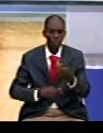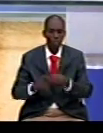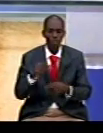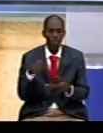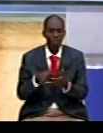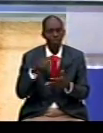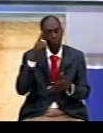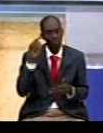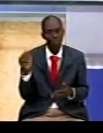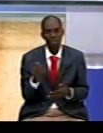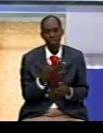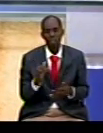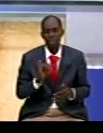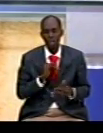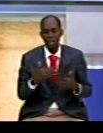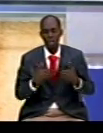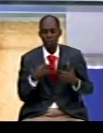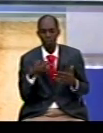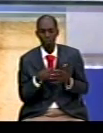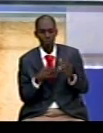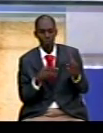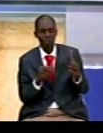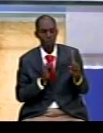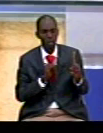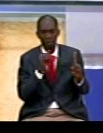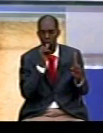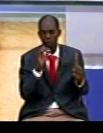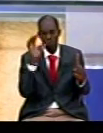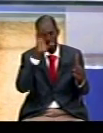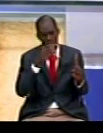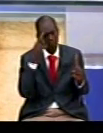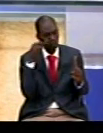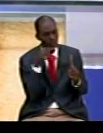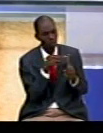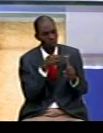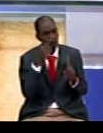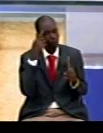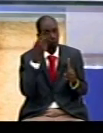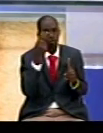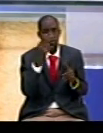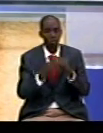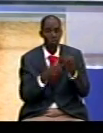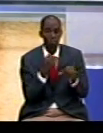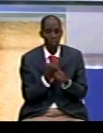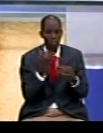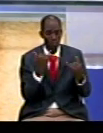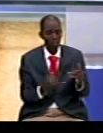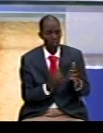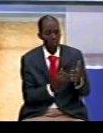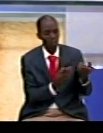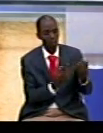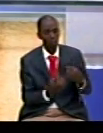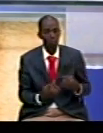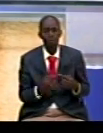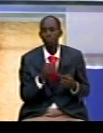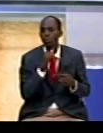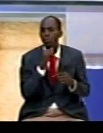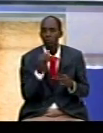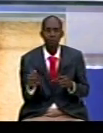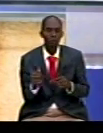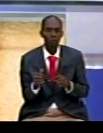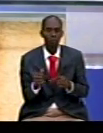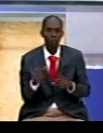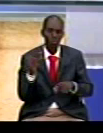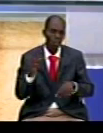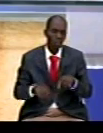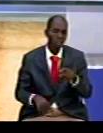this one. I've been looking for this for 12 years, and now it has come. An irreplaceable